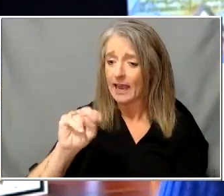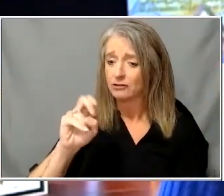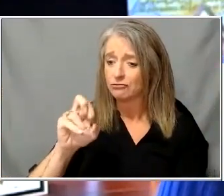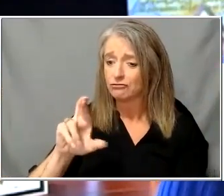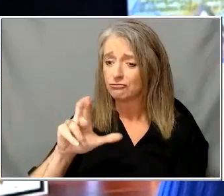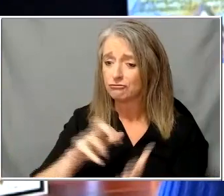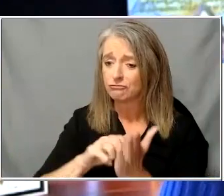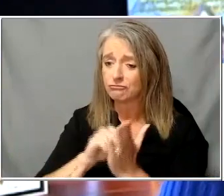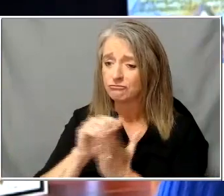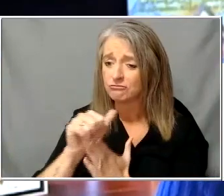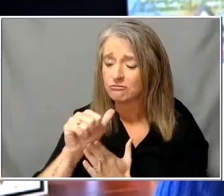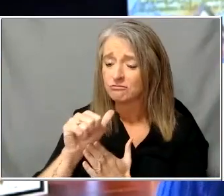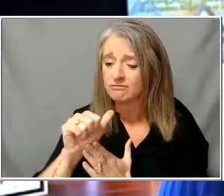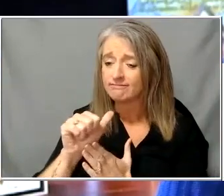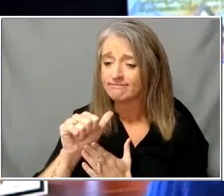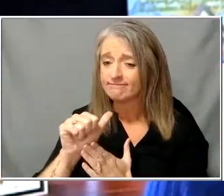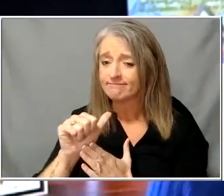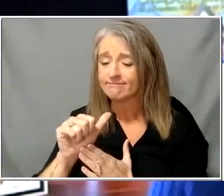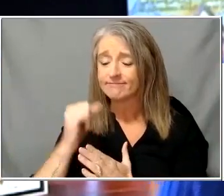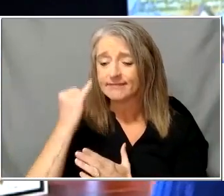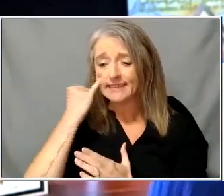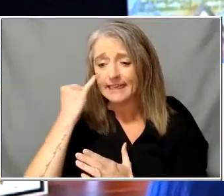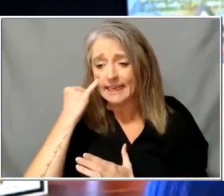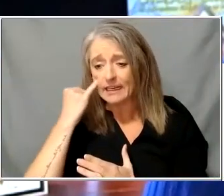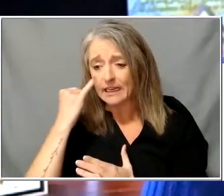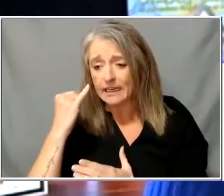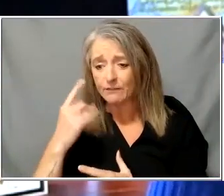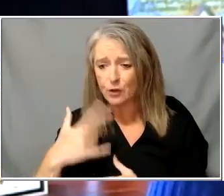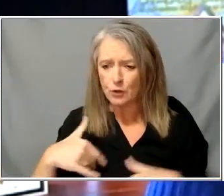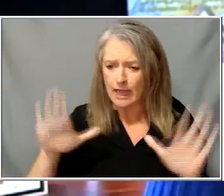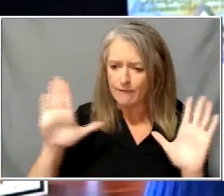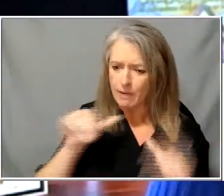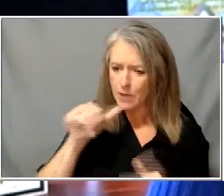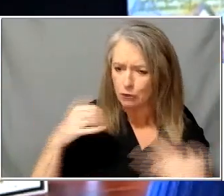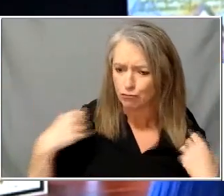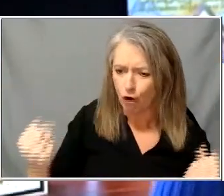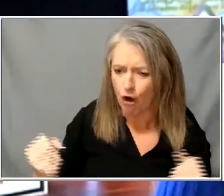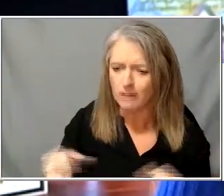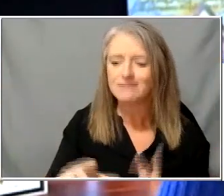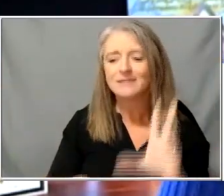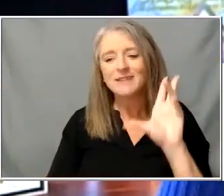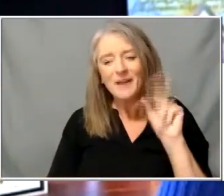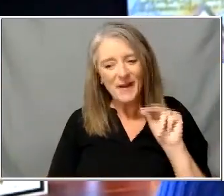about your strength. If you succumb to it, you weren't strong. No, it's